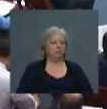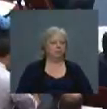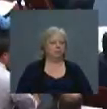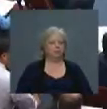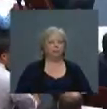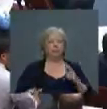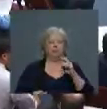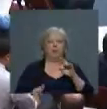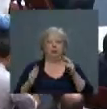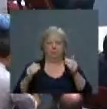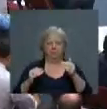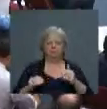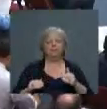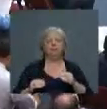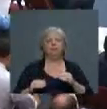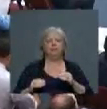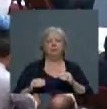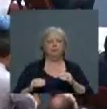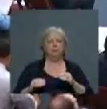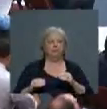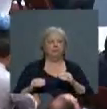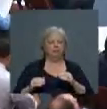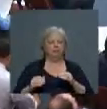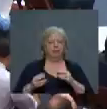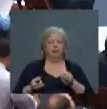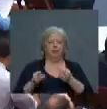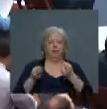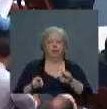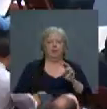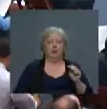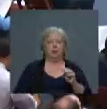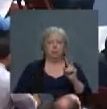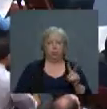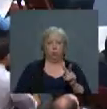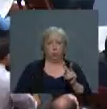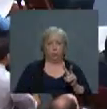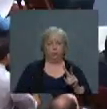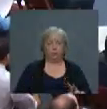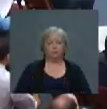All right, we can now move on to Resolution M2,